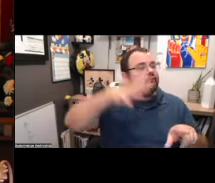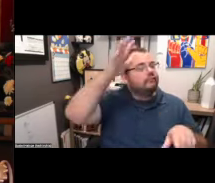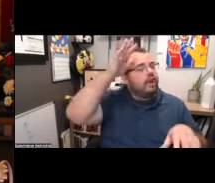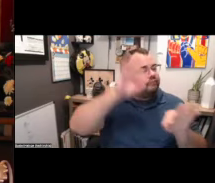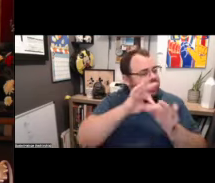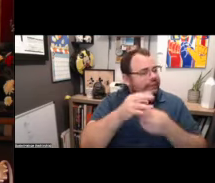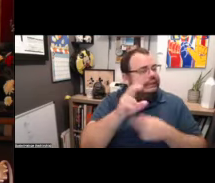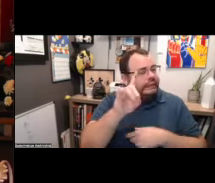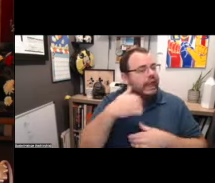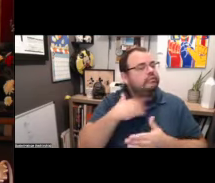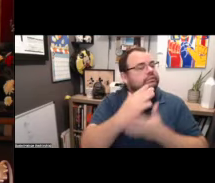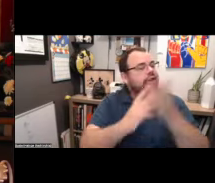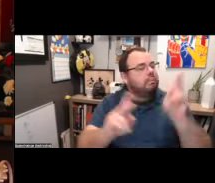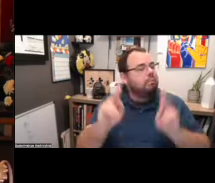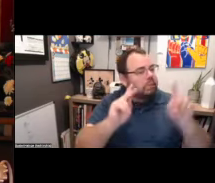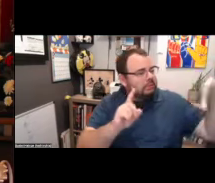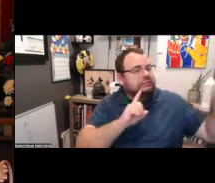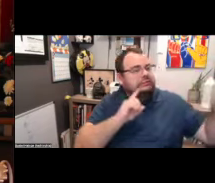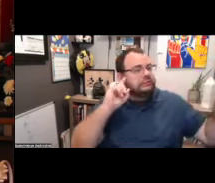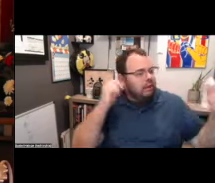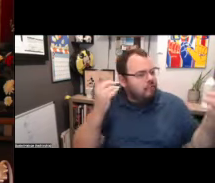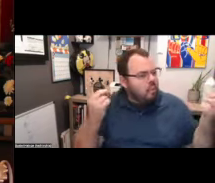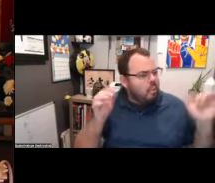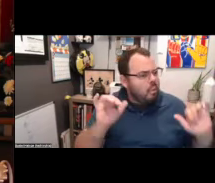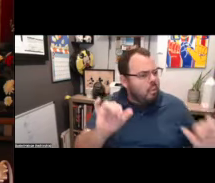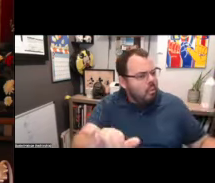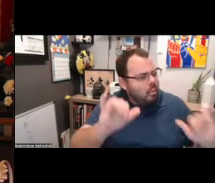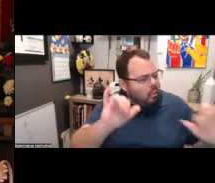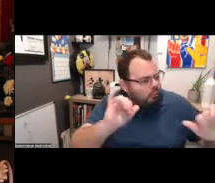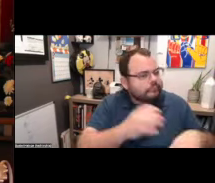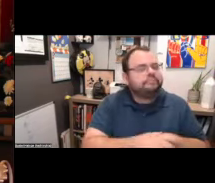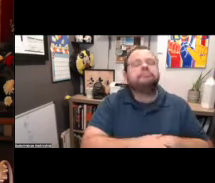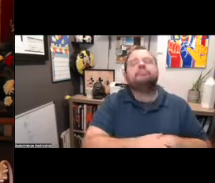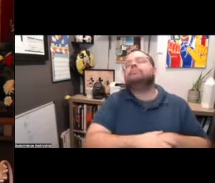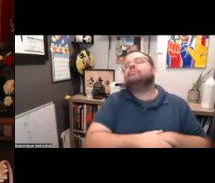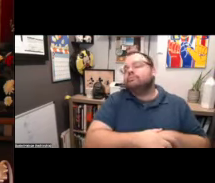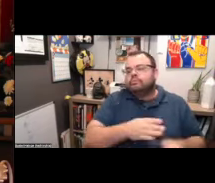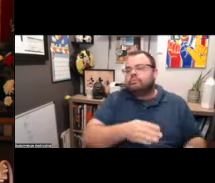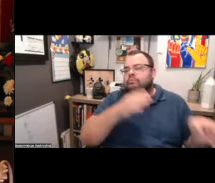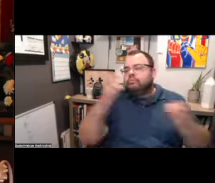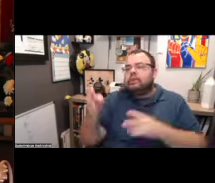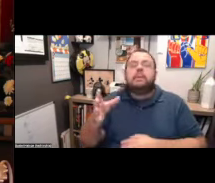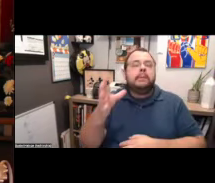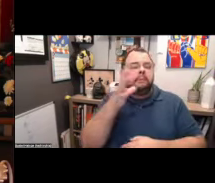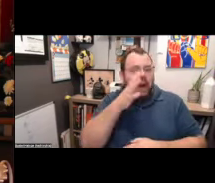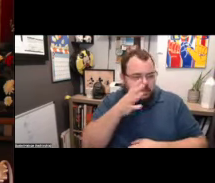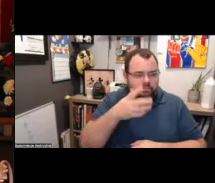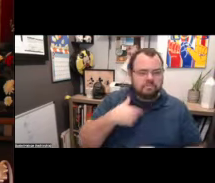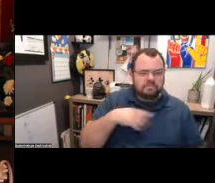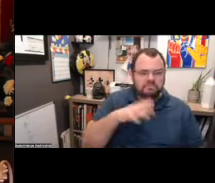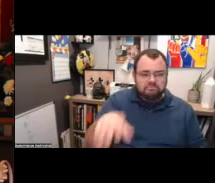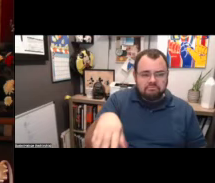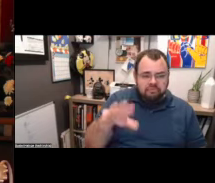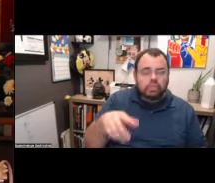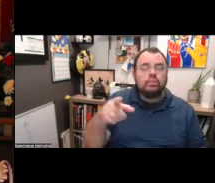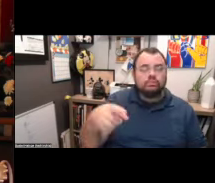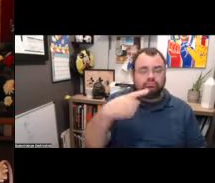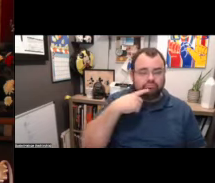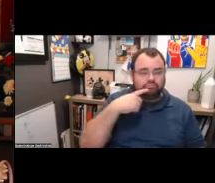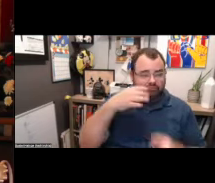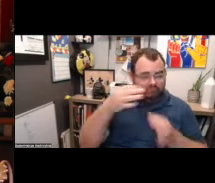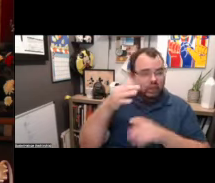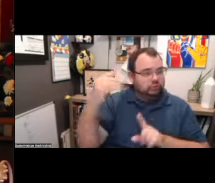So I thought that was very interesting. My family, my father's side, there's a few strong, profound deaf. Now,